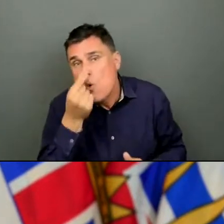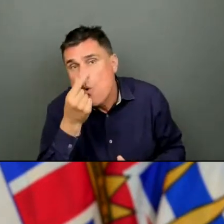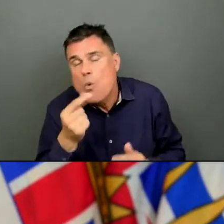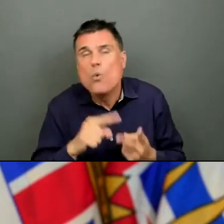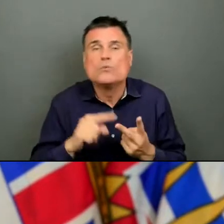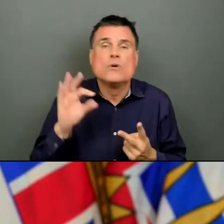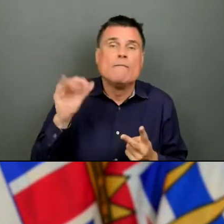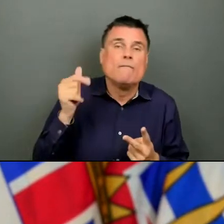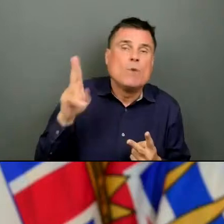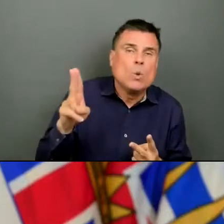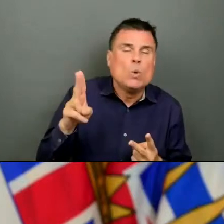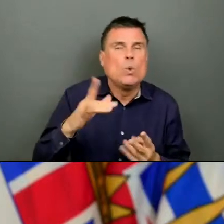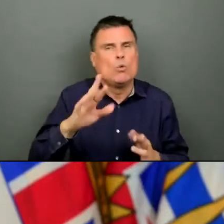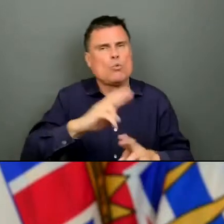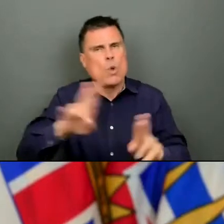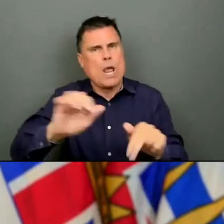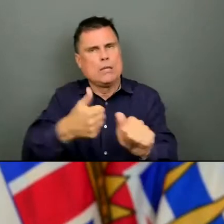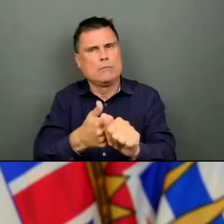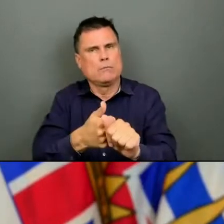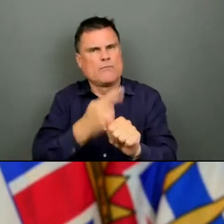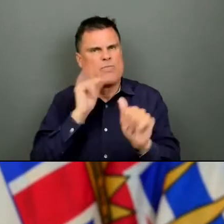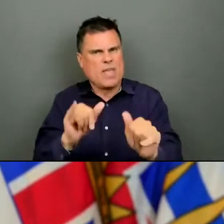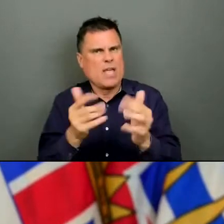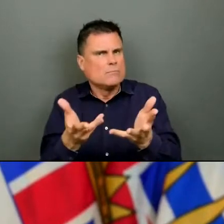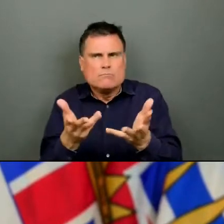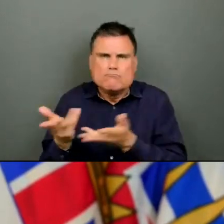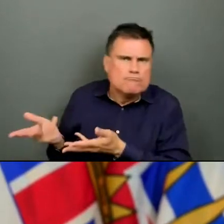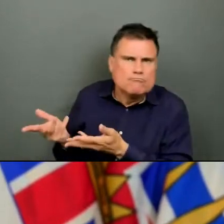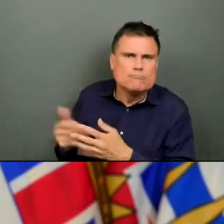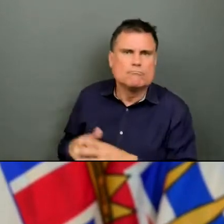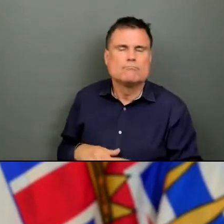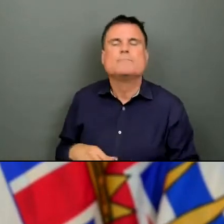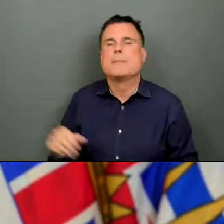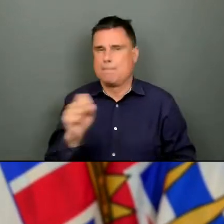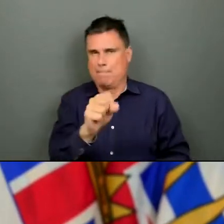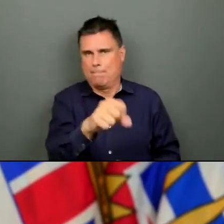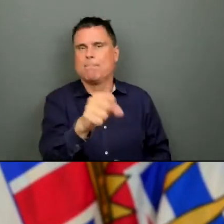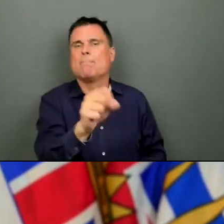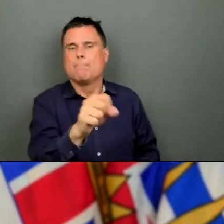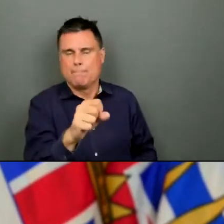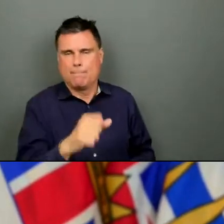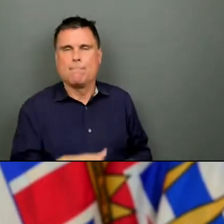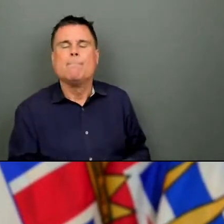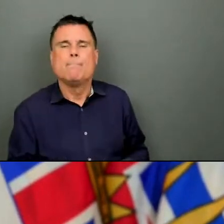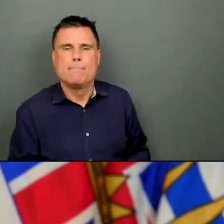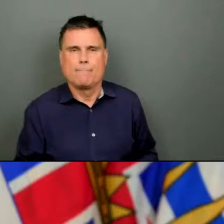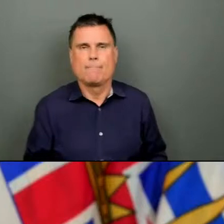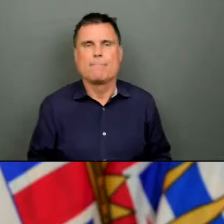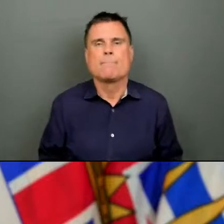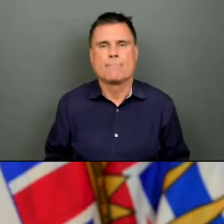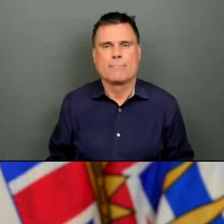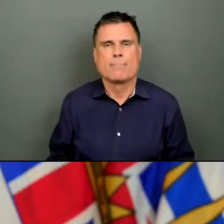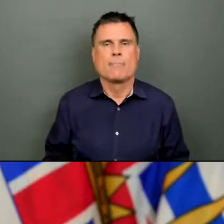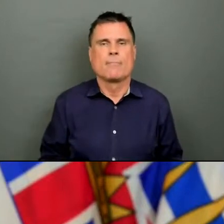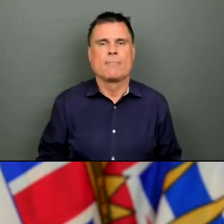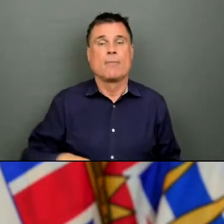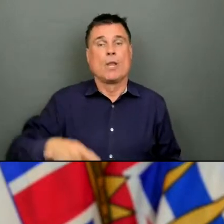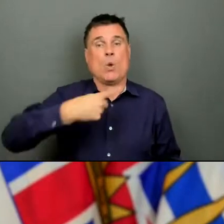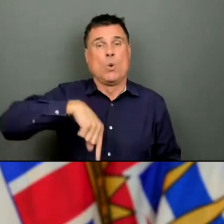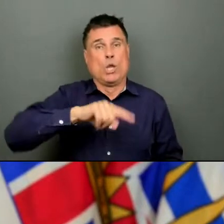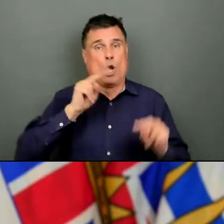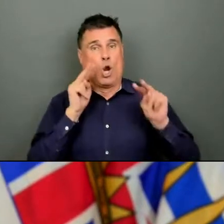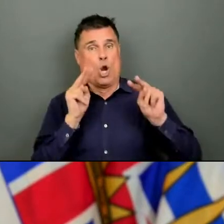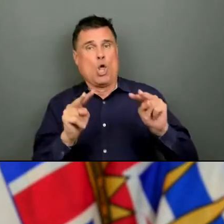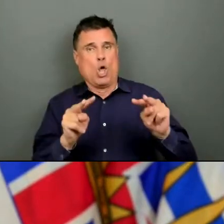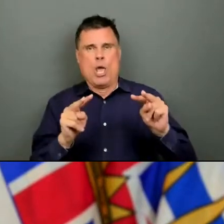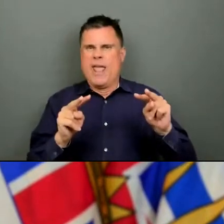how we've been looking at it with our tables around restart is how do we get to these next phases and